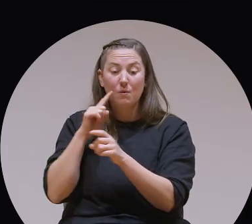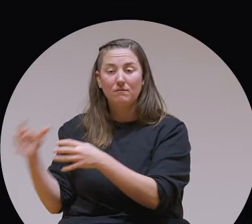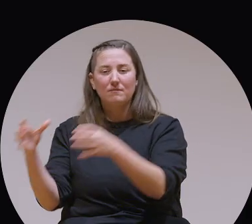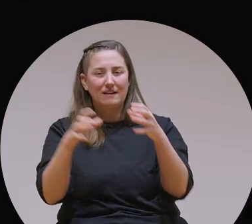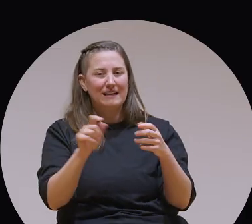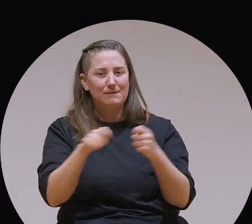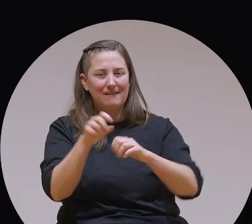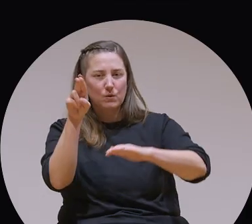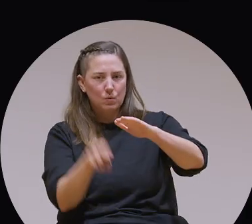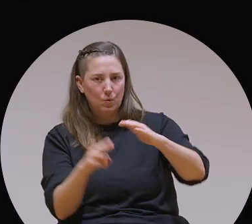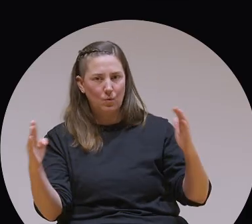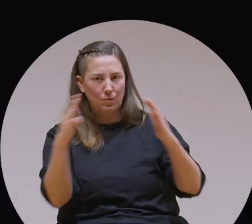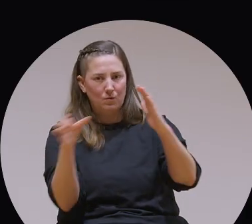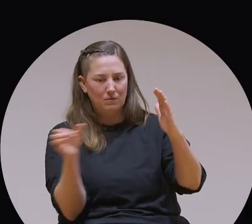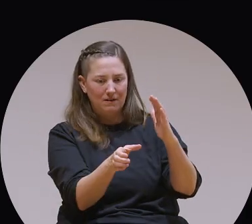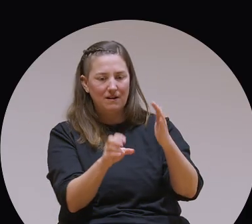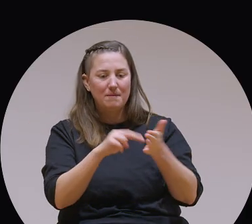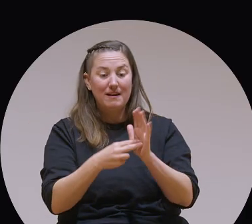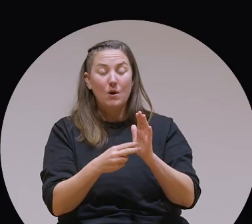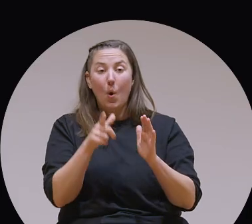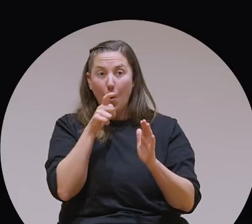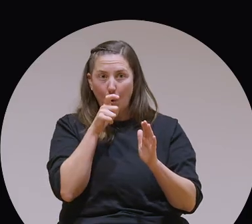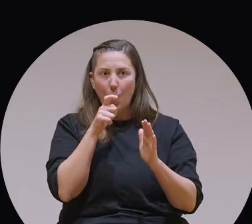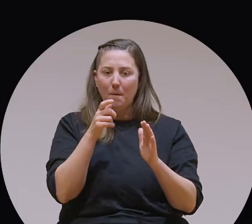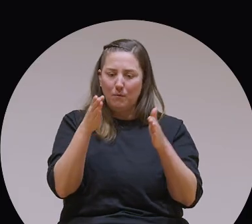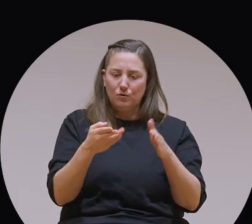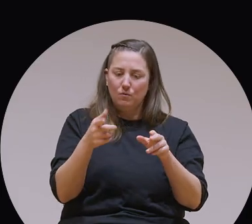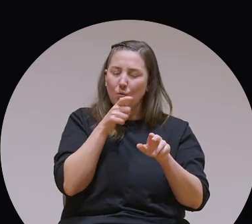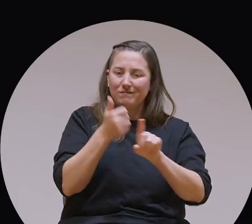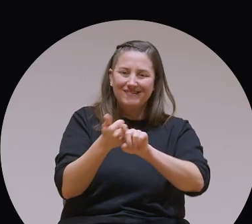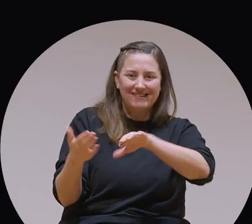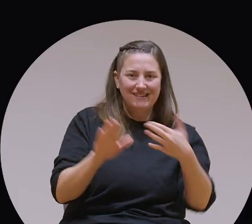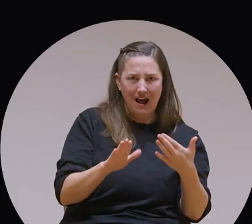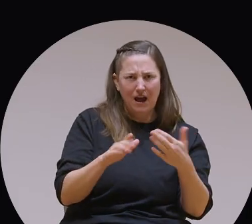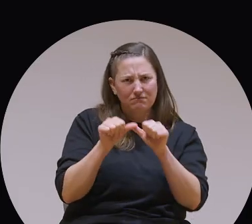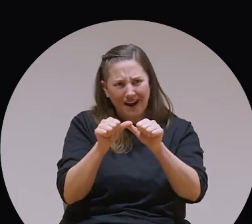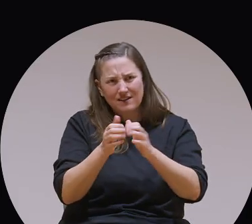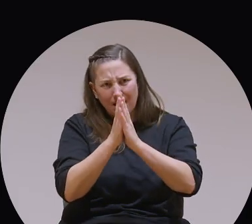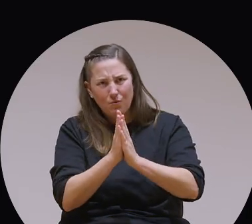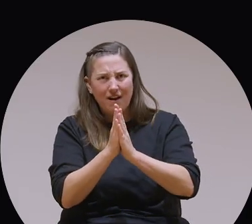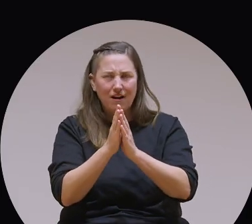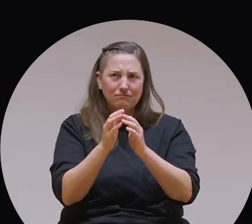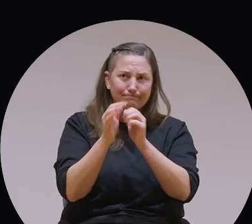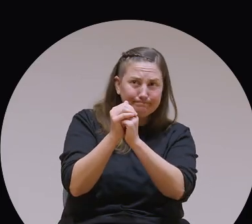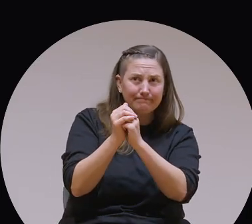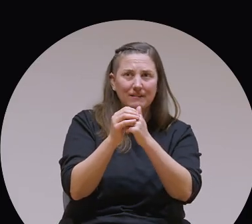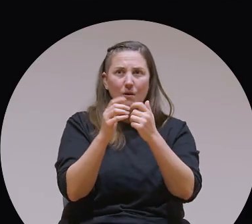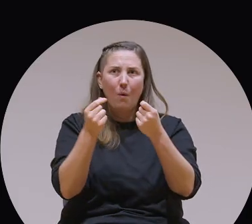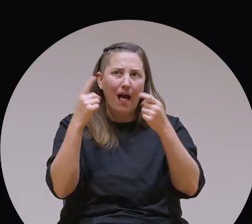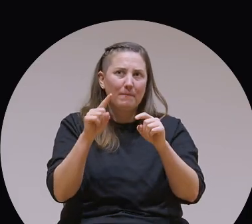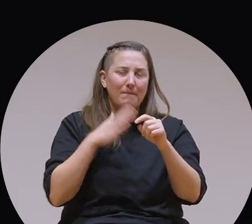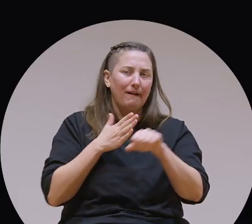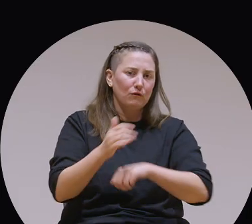tomb so that the figure of the deceased would be in constant prayer to God or his gods for his soul in the afterlife. So